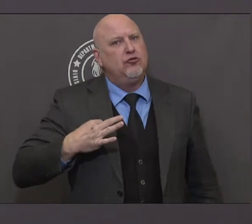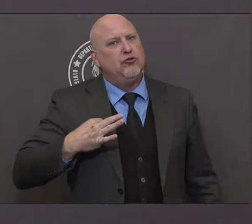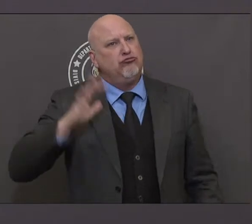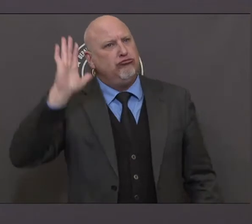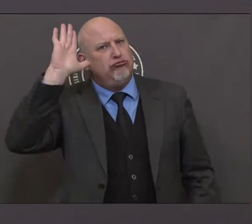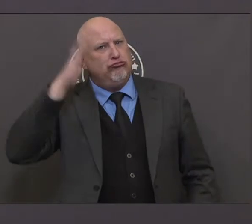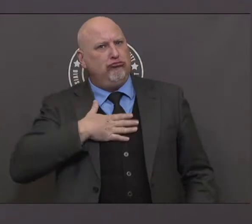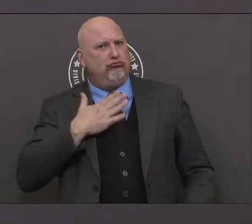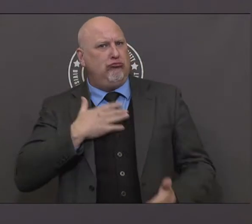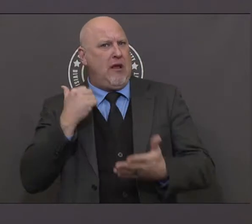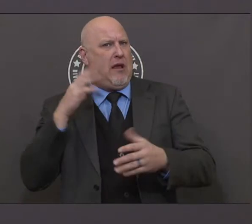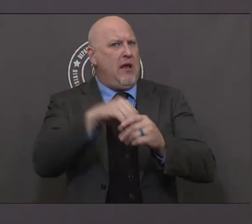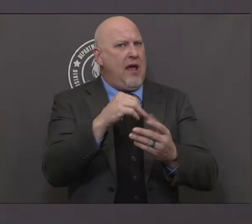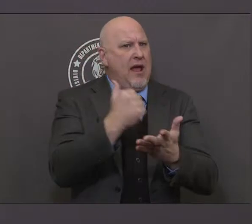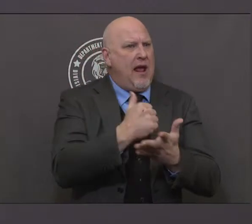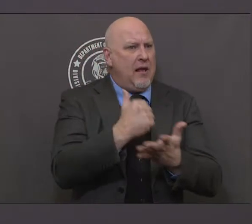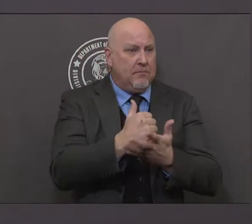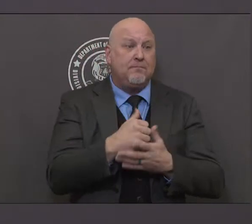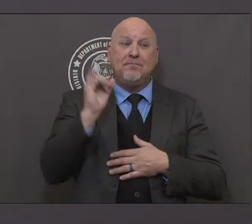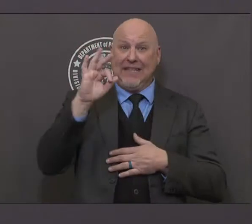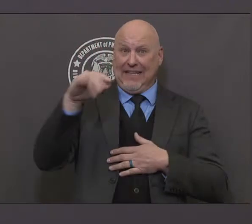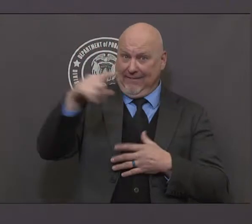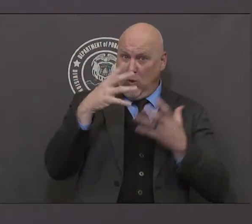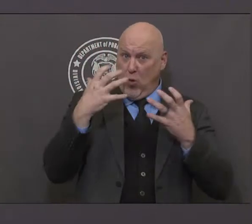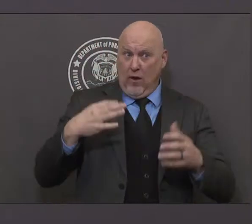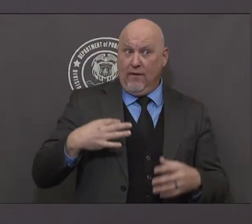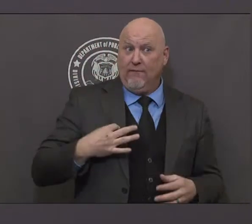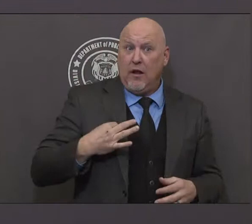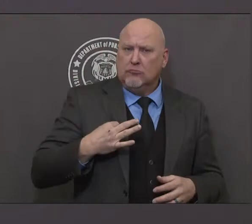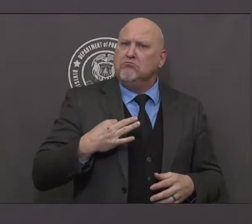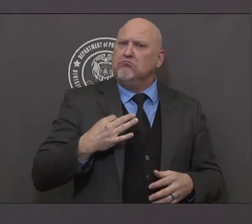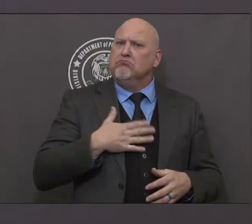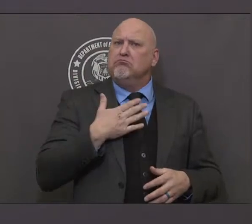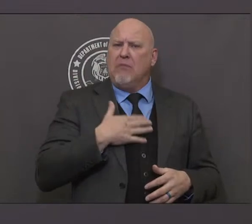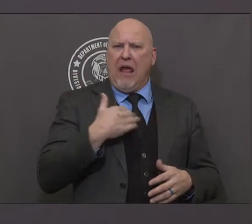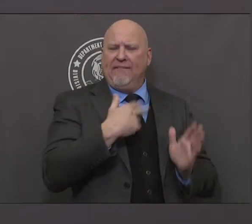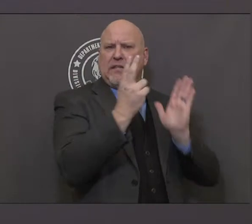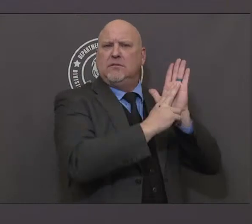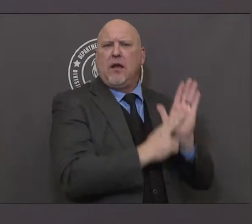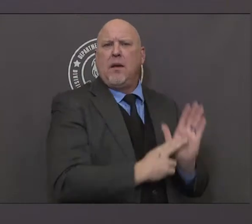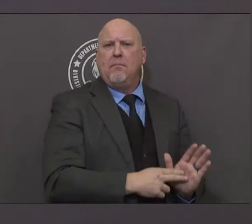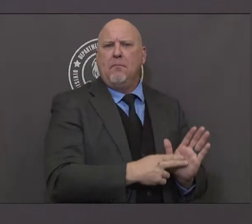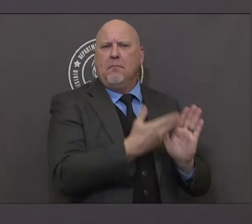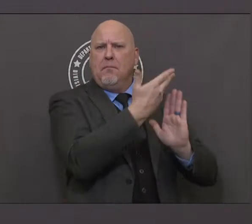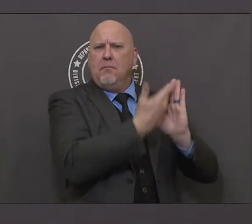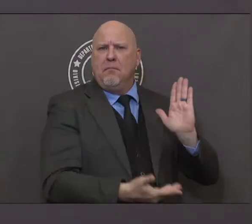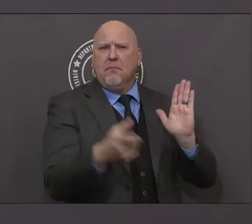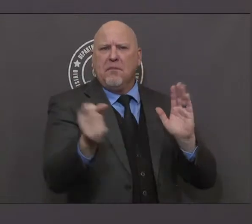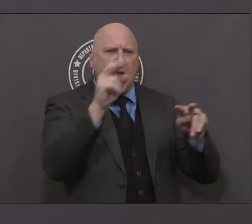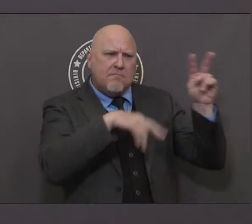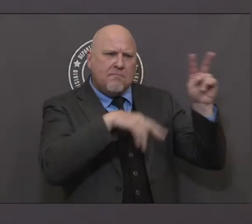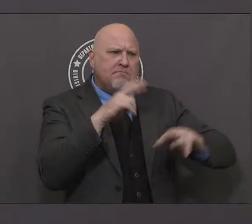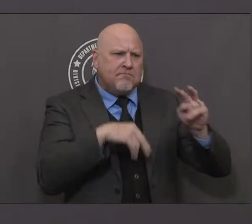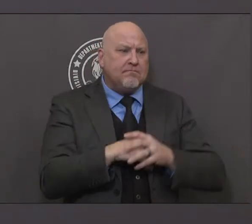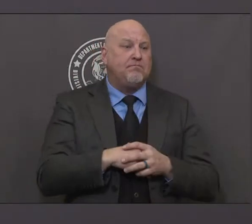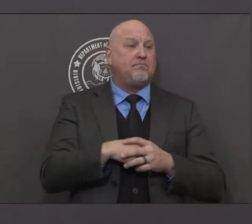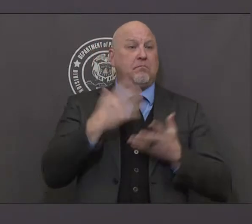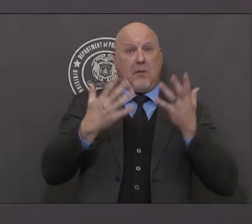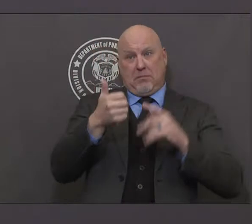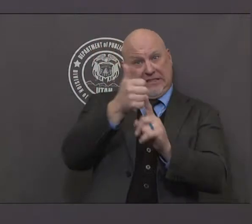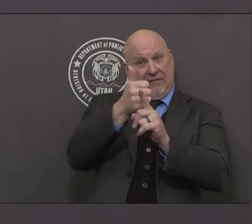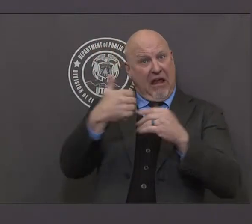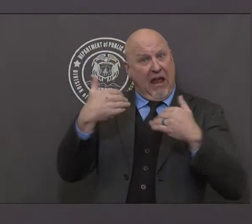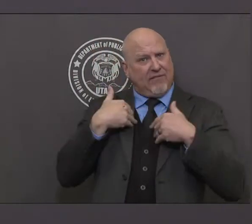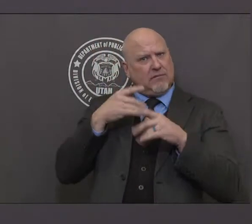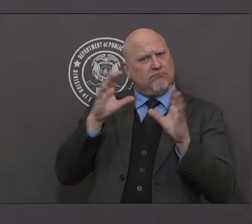up to provide services, whether it's helping to administer shots, whether it's helping with